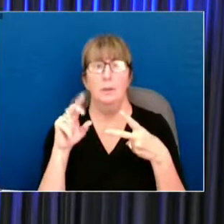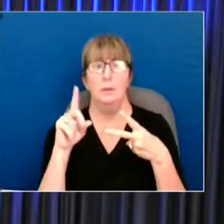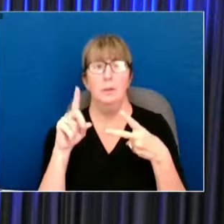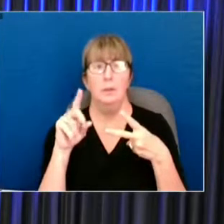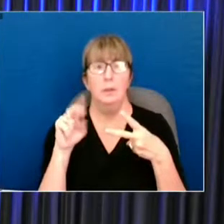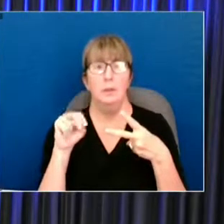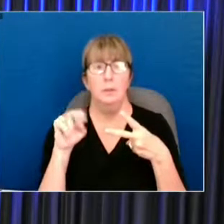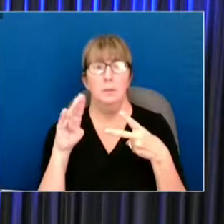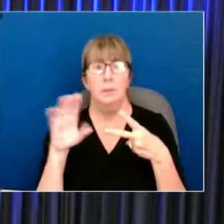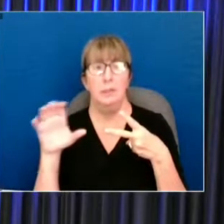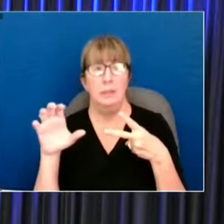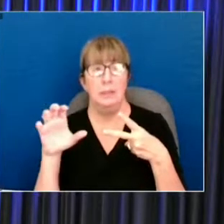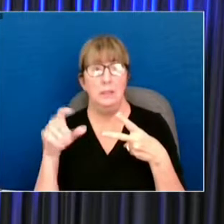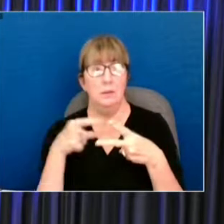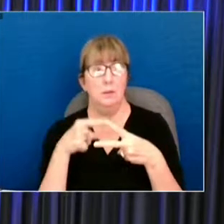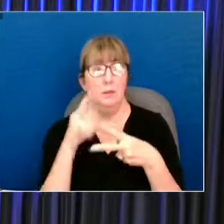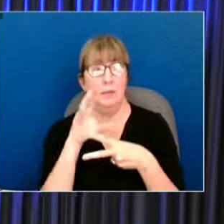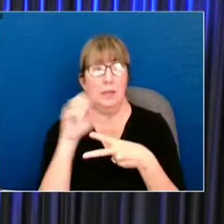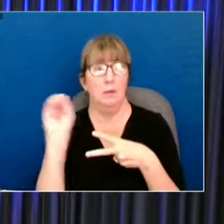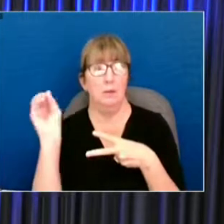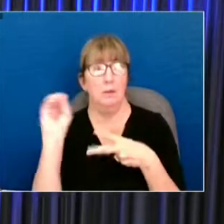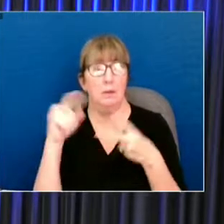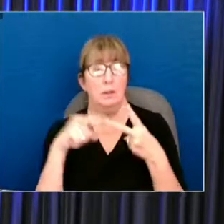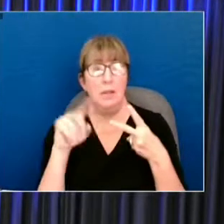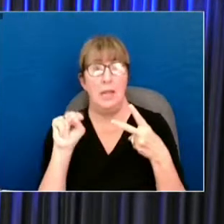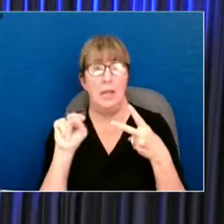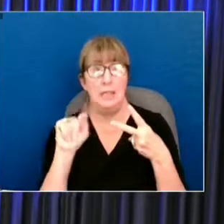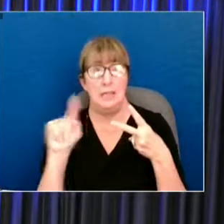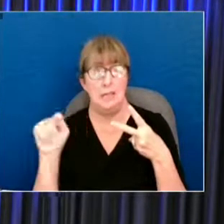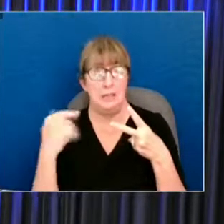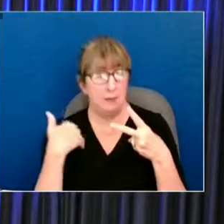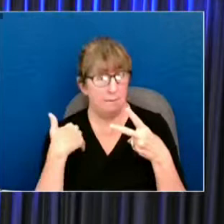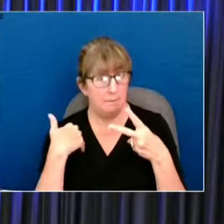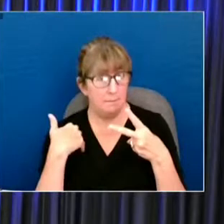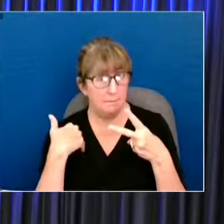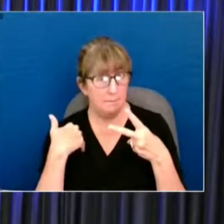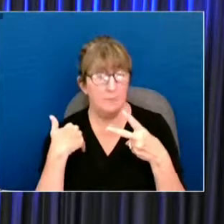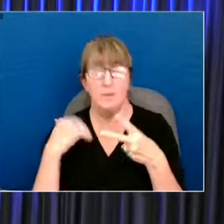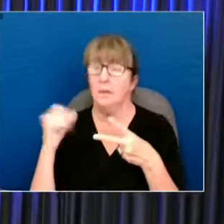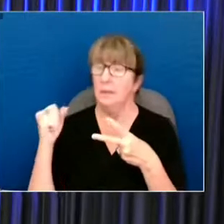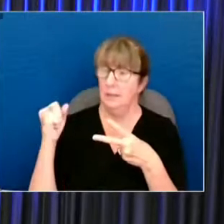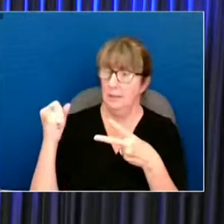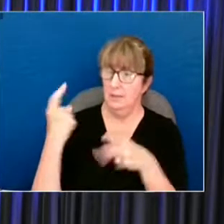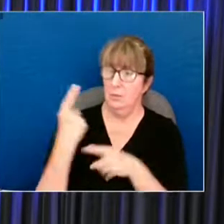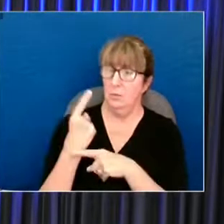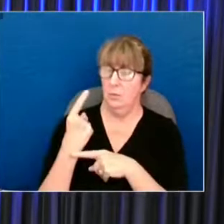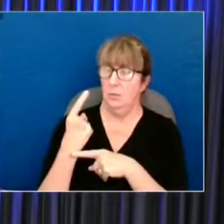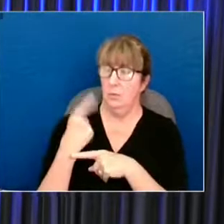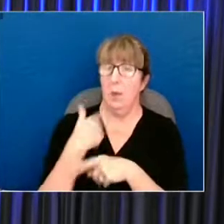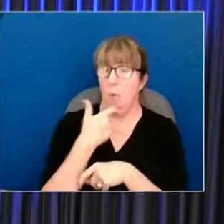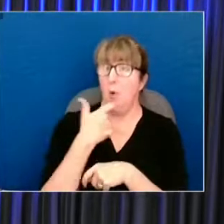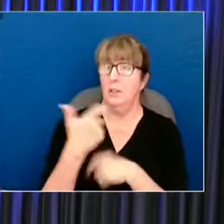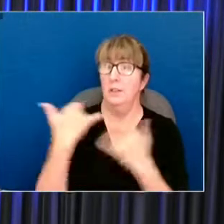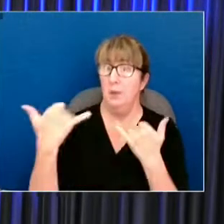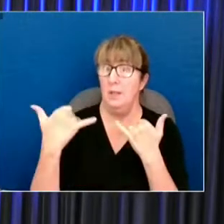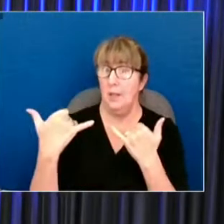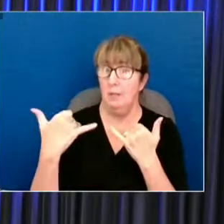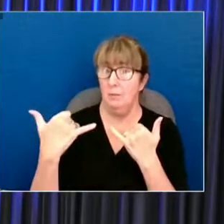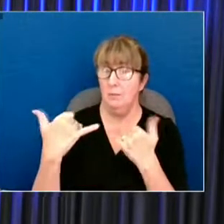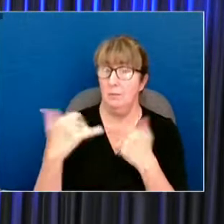So you're saying the county doesn't have anything, but the NTT one The should? NTT page does, yes. I'm watching it right now.